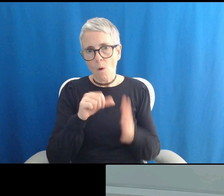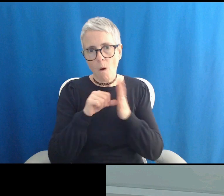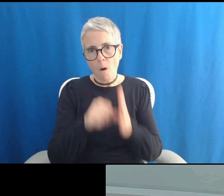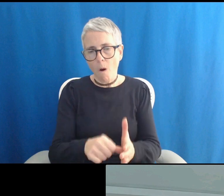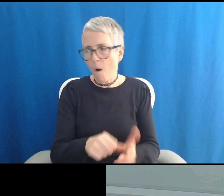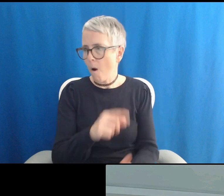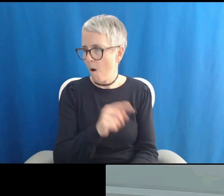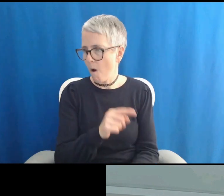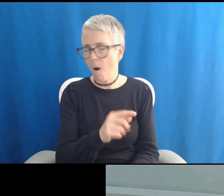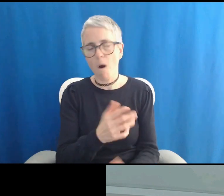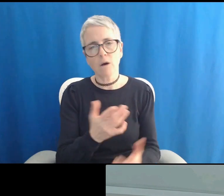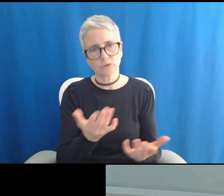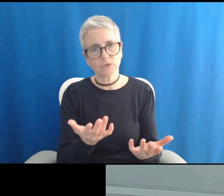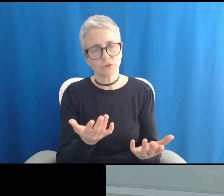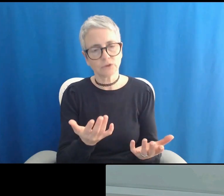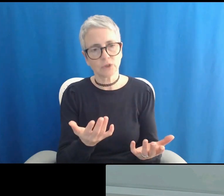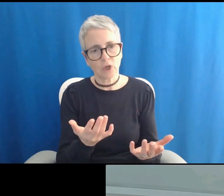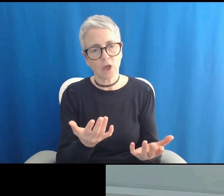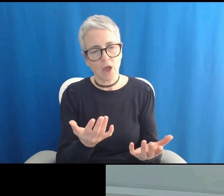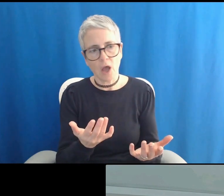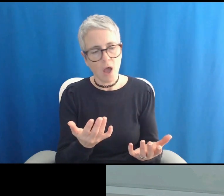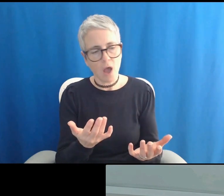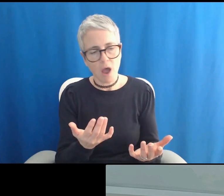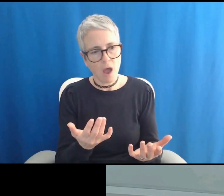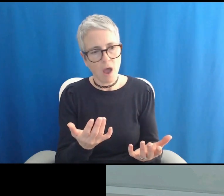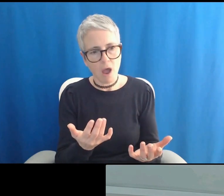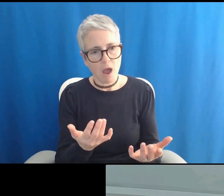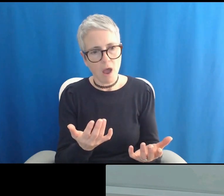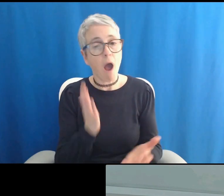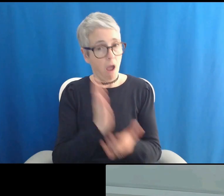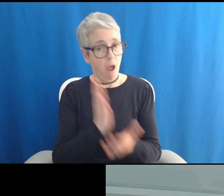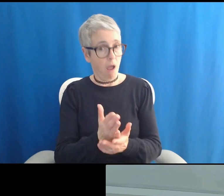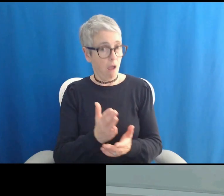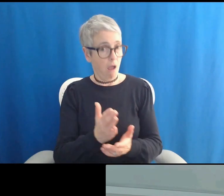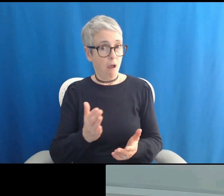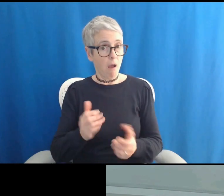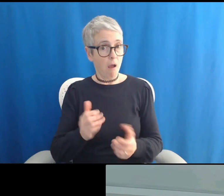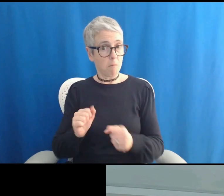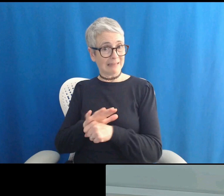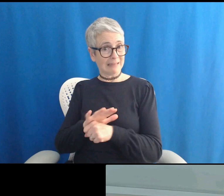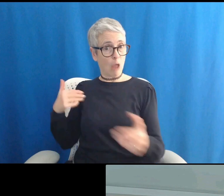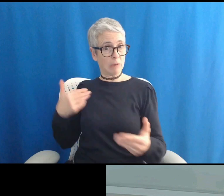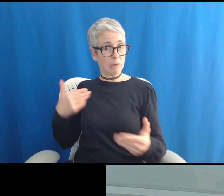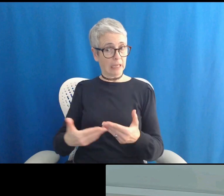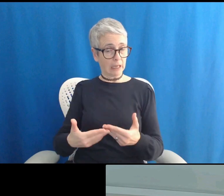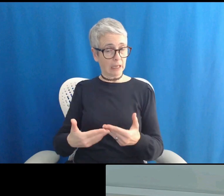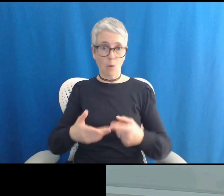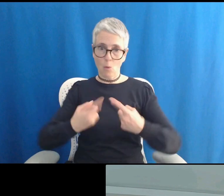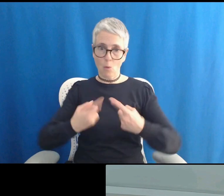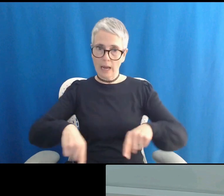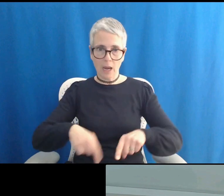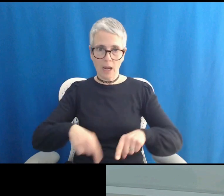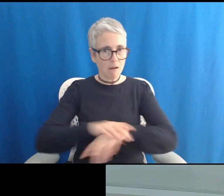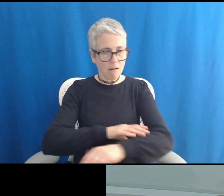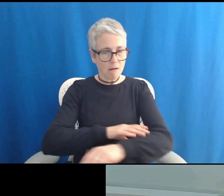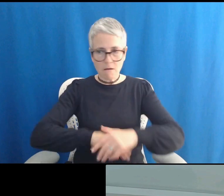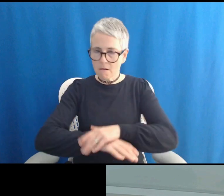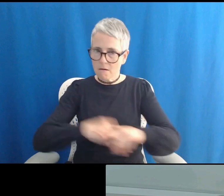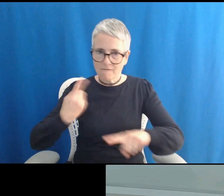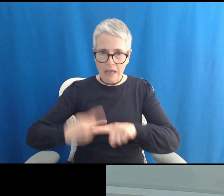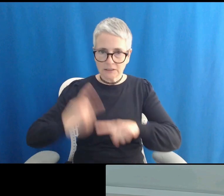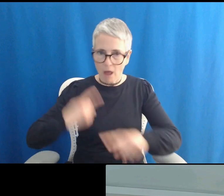positive takeaway from the pandemic, that is it accelerated the digital inclusion work that we've had to